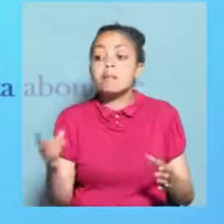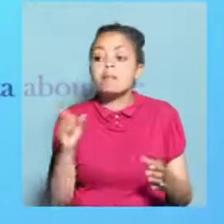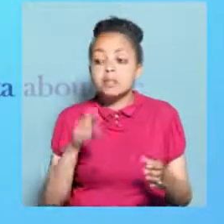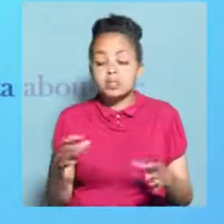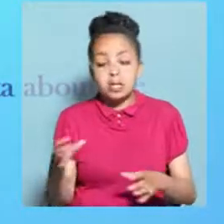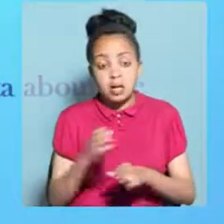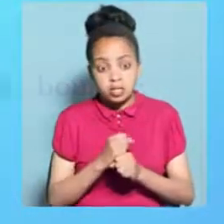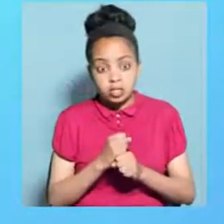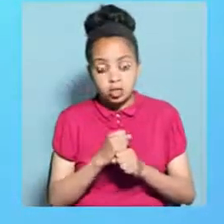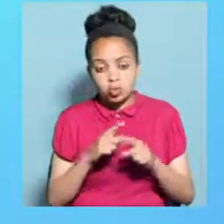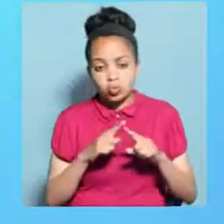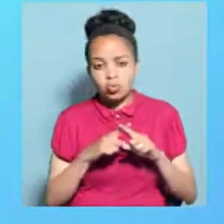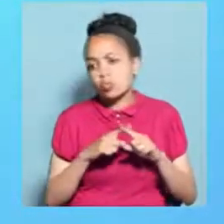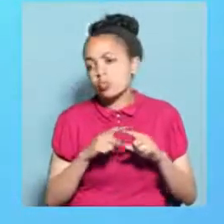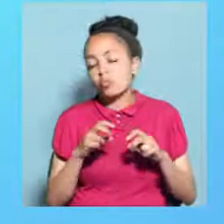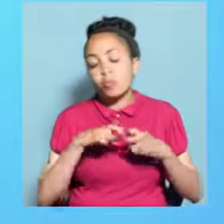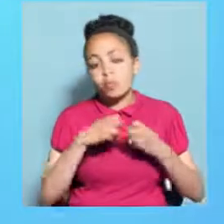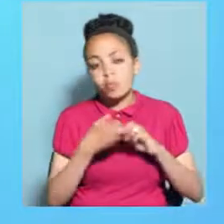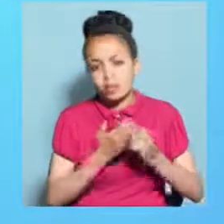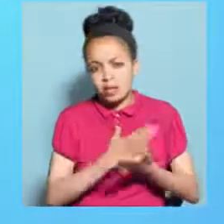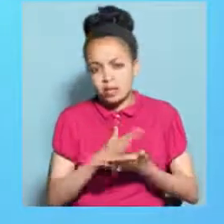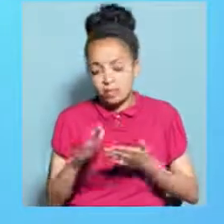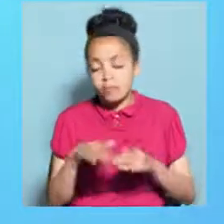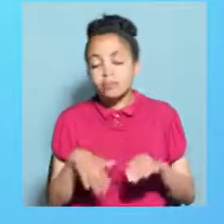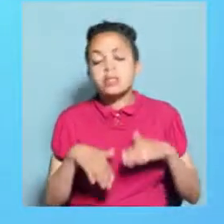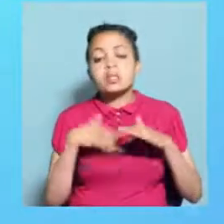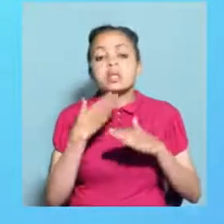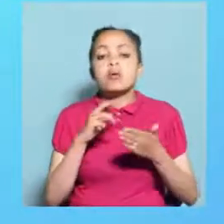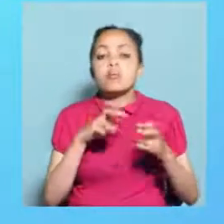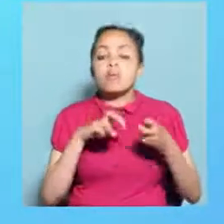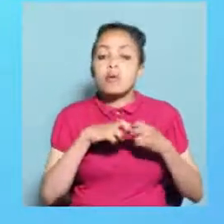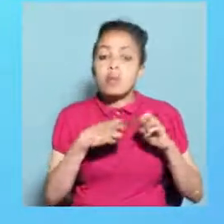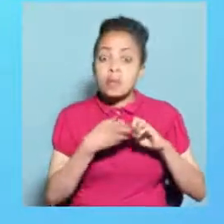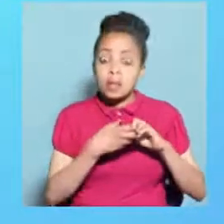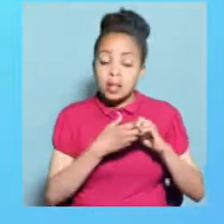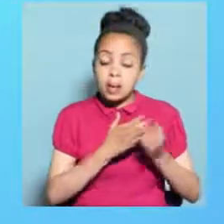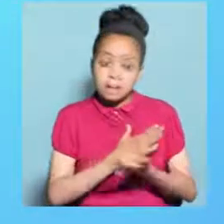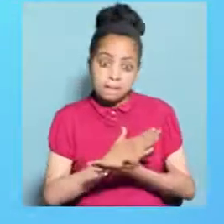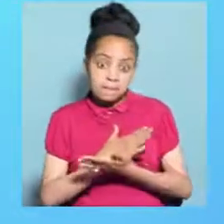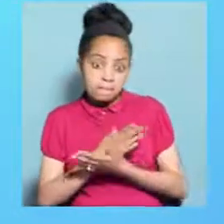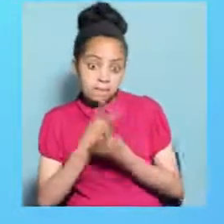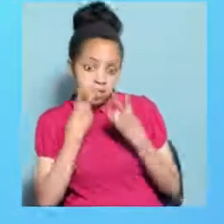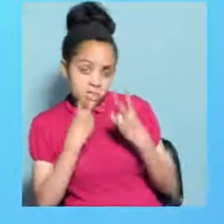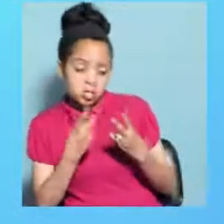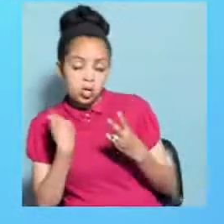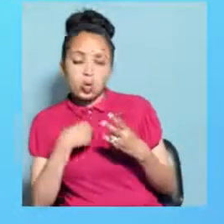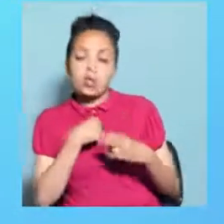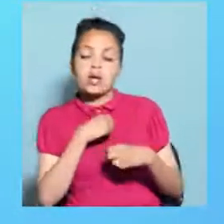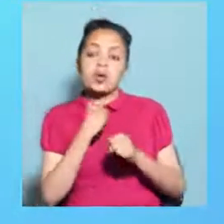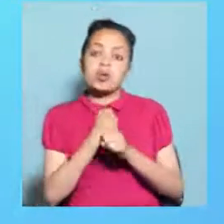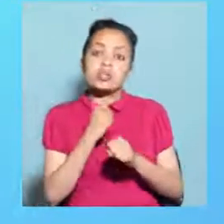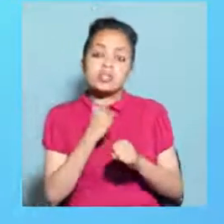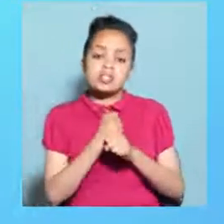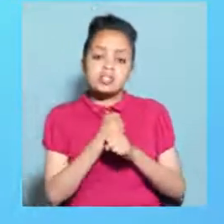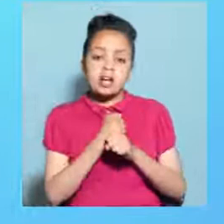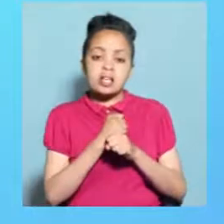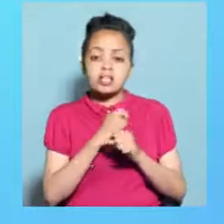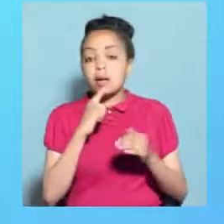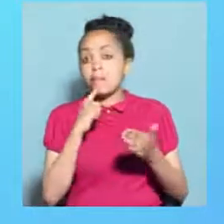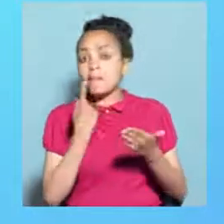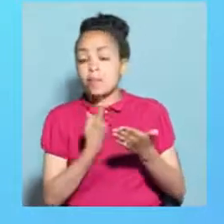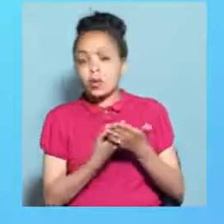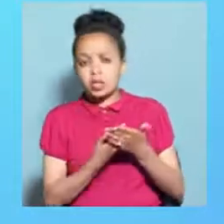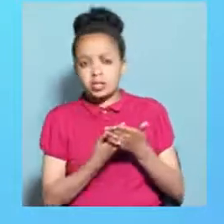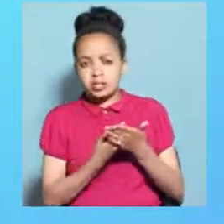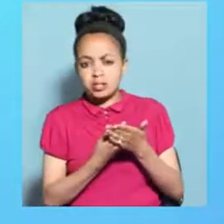identified. Based on the problem identified and that of data gathered, we can construct hypothesis. Hypothesis to